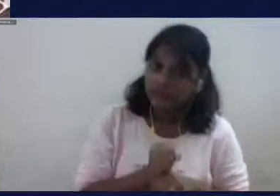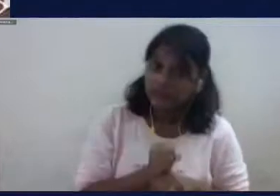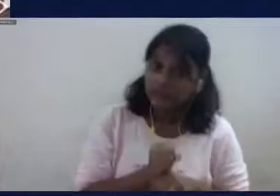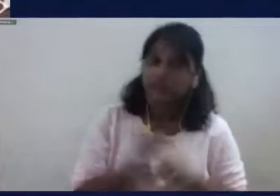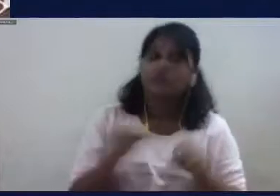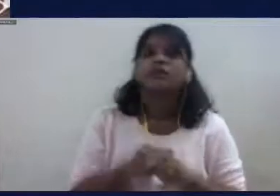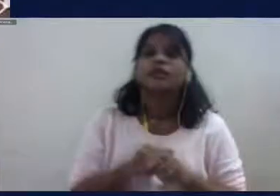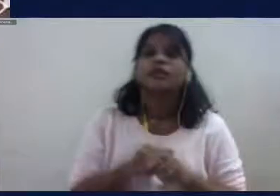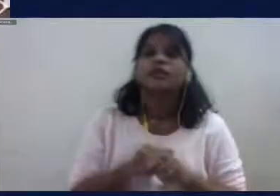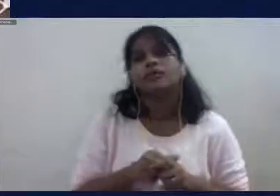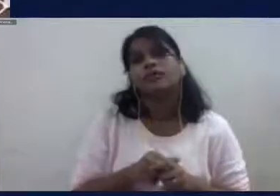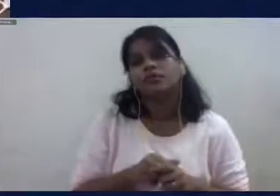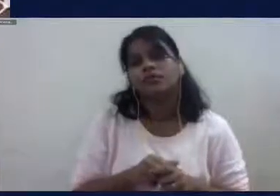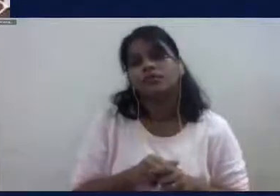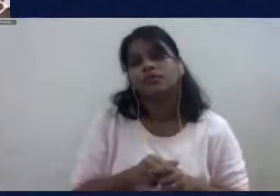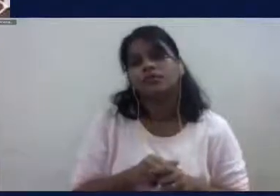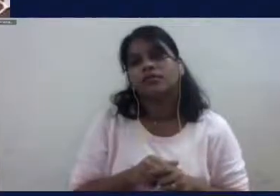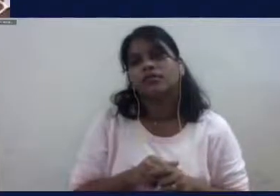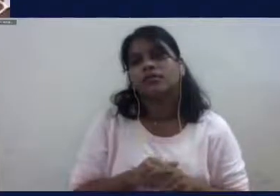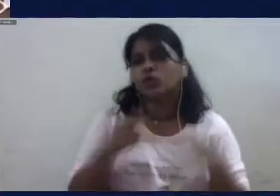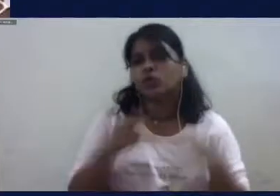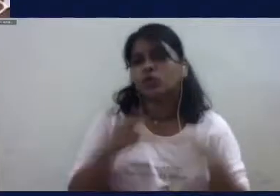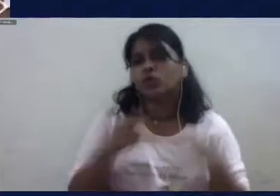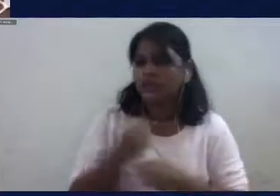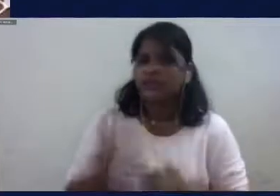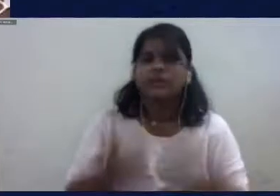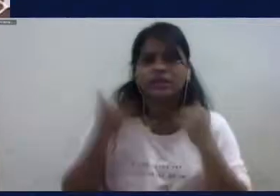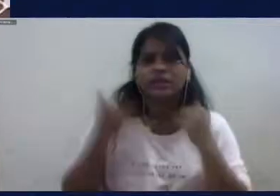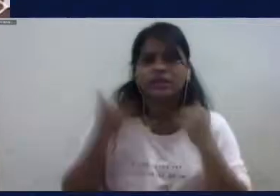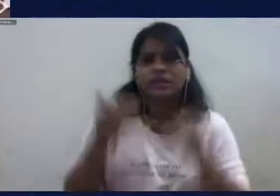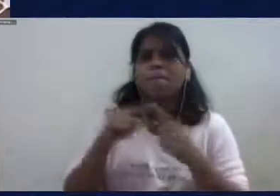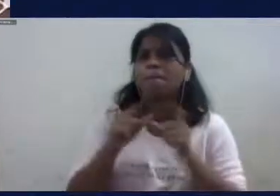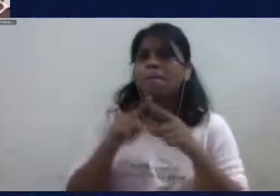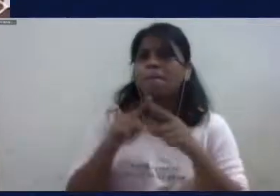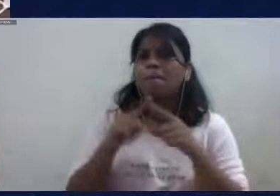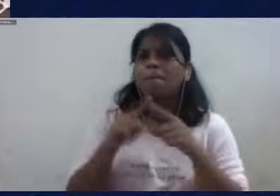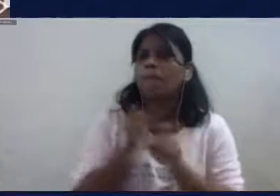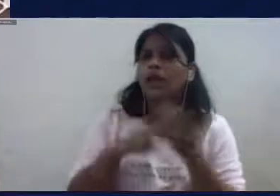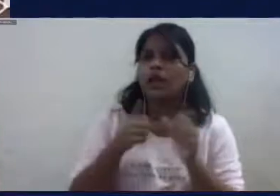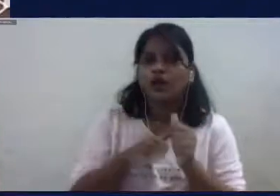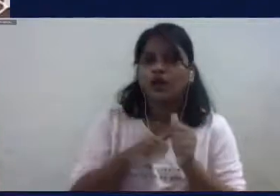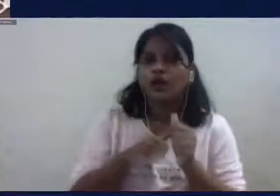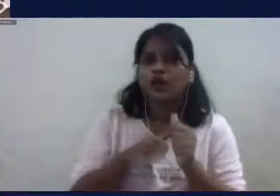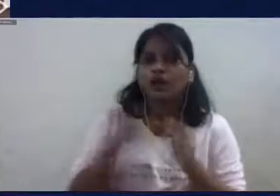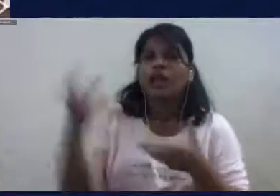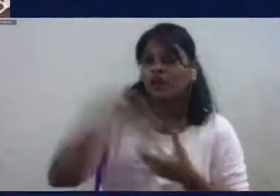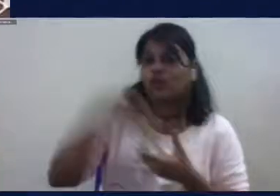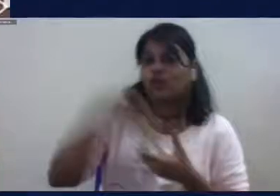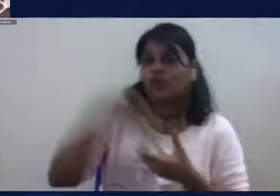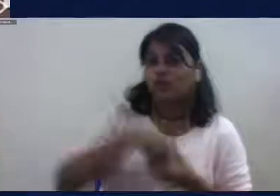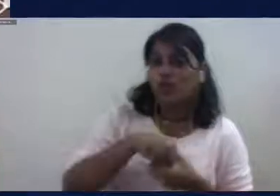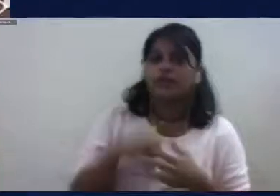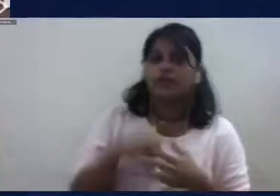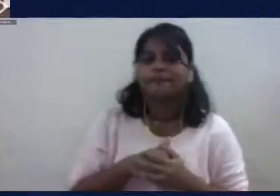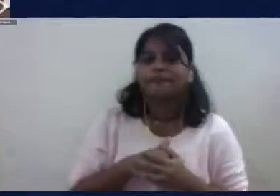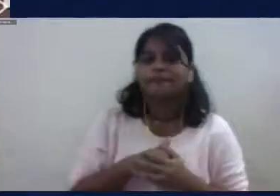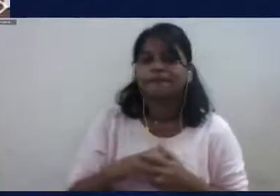Wear. Now, to take a step back, what is Patagonia? Patagonia are involved in